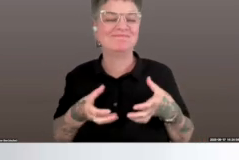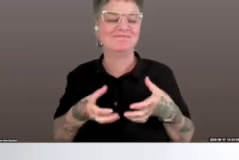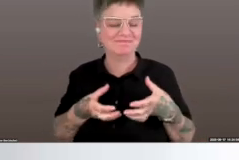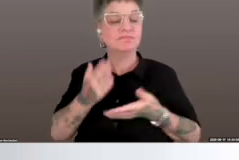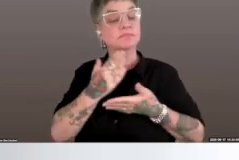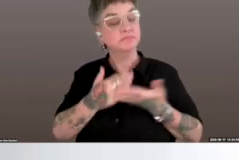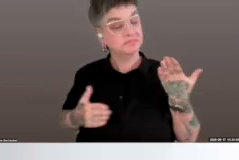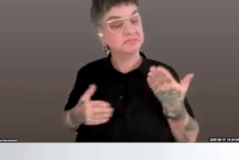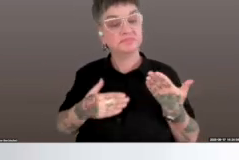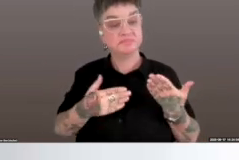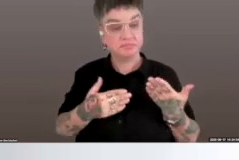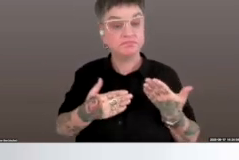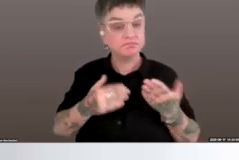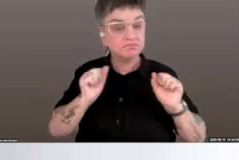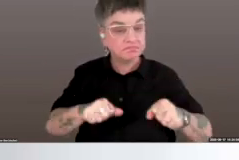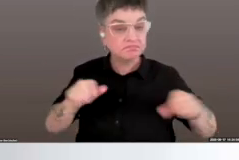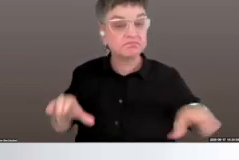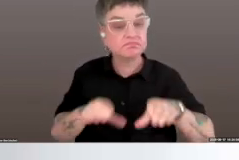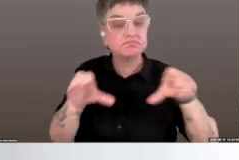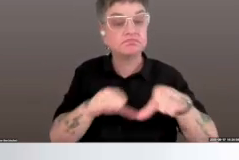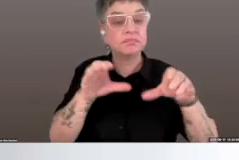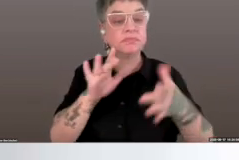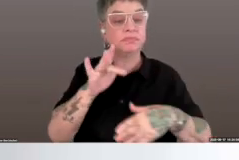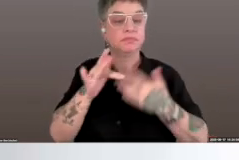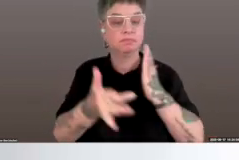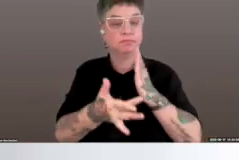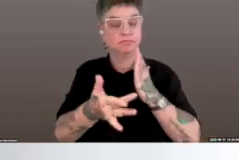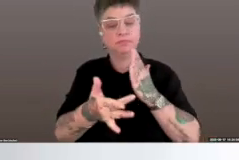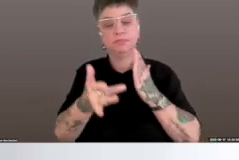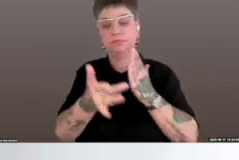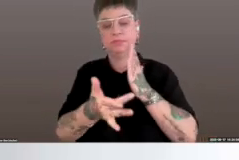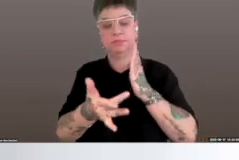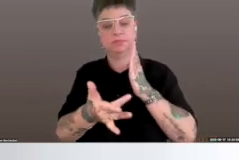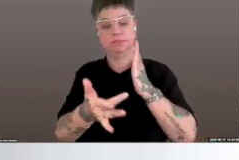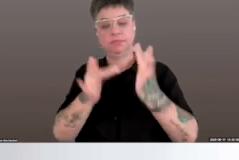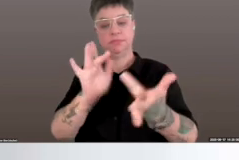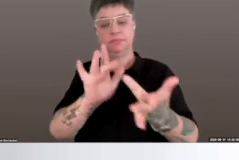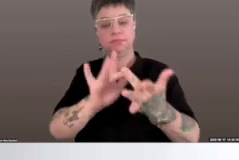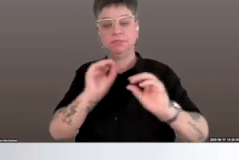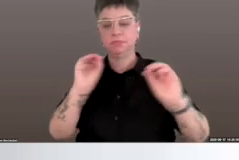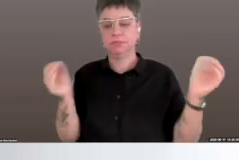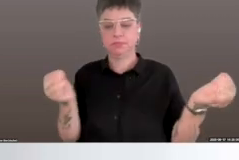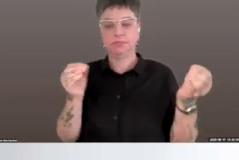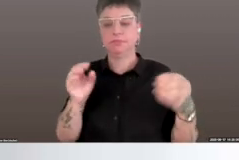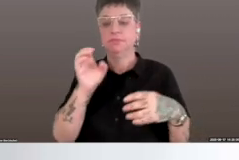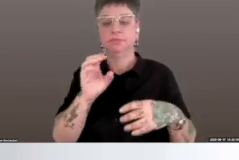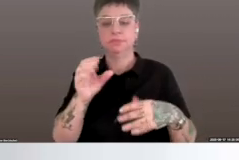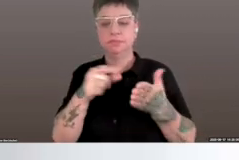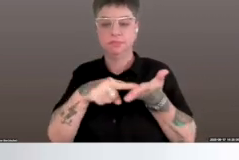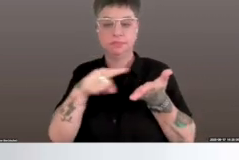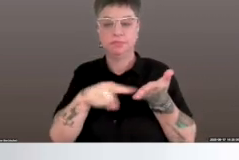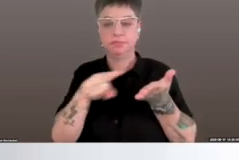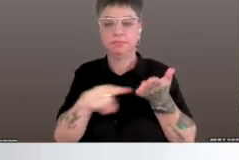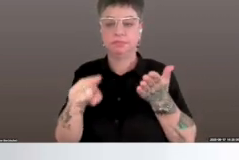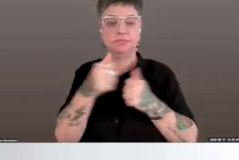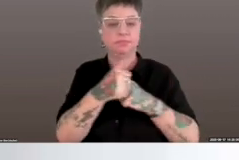this contract include contactless Euro payment, MasterCard, and Visa Payments Advisory for EV charging infrastructure,